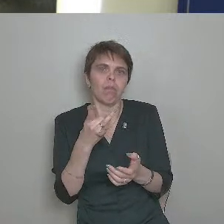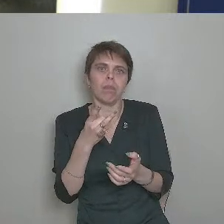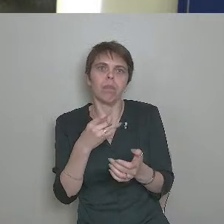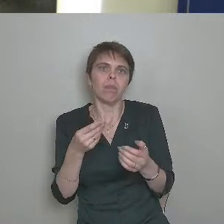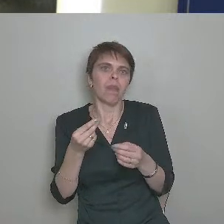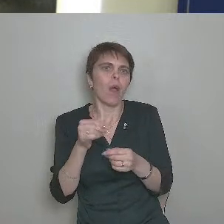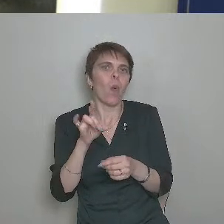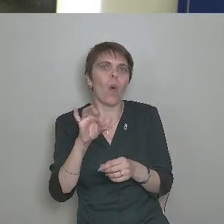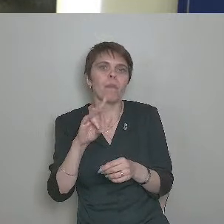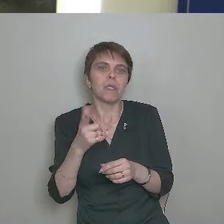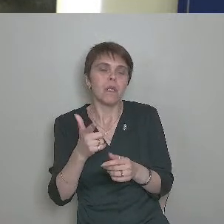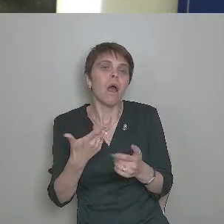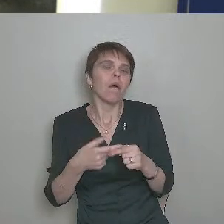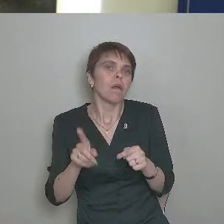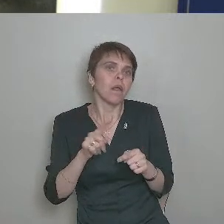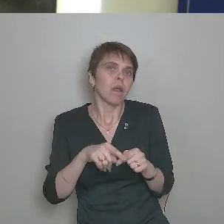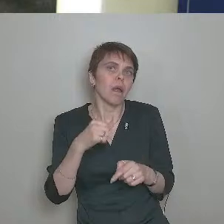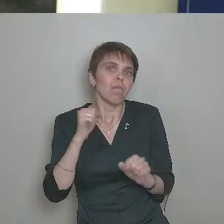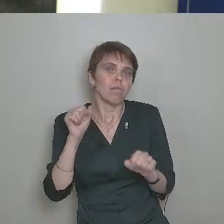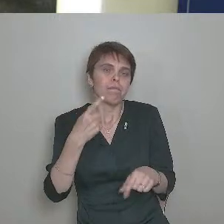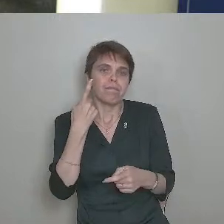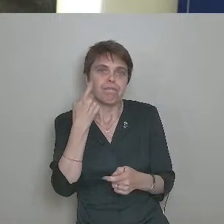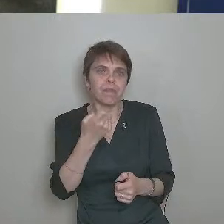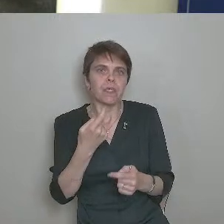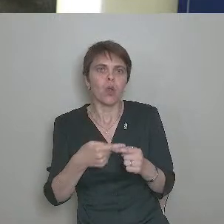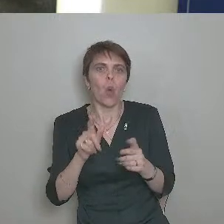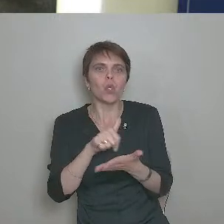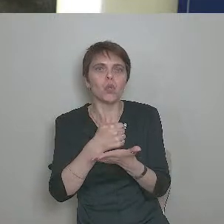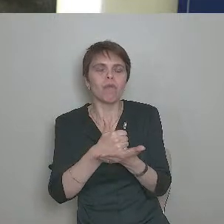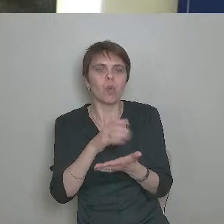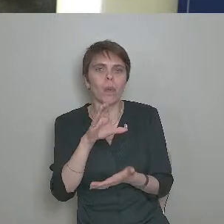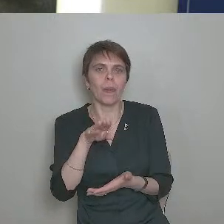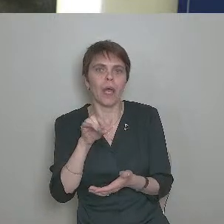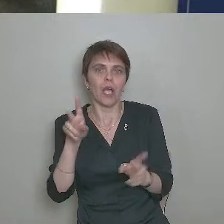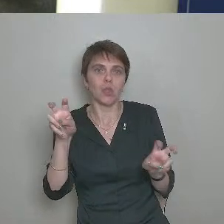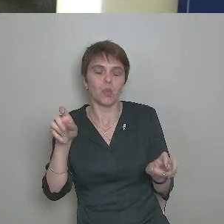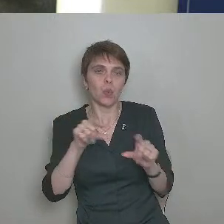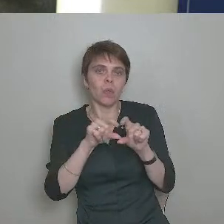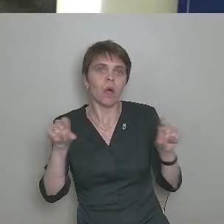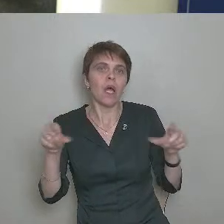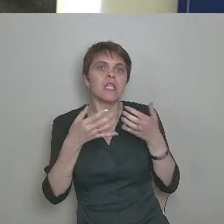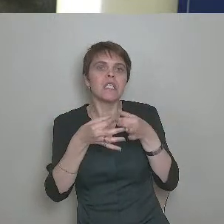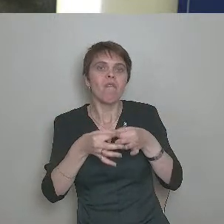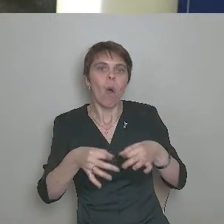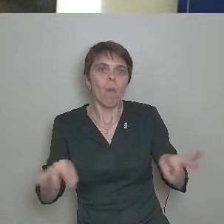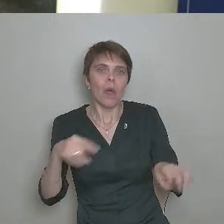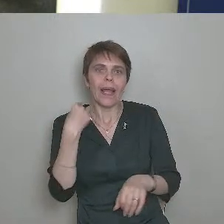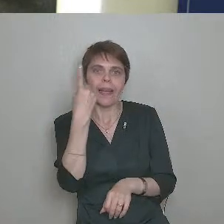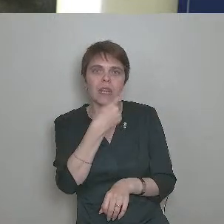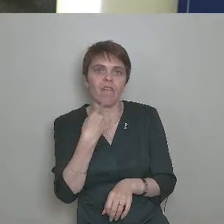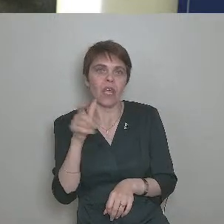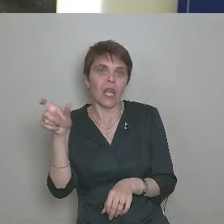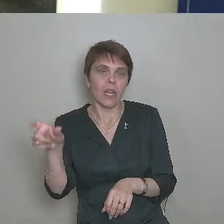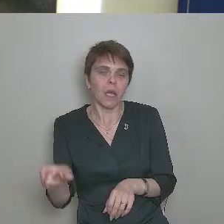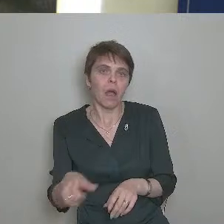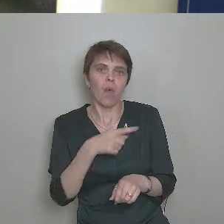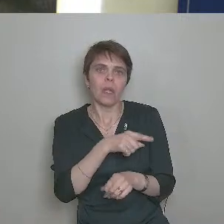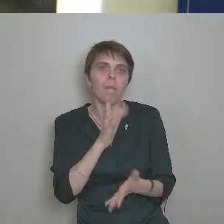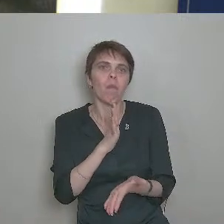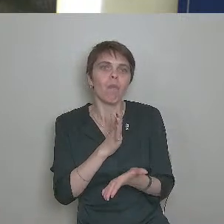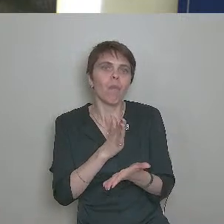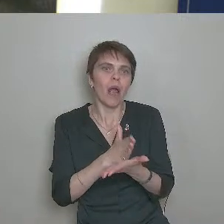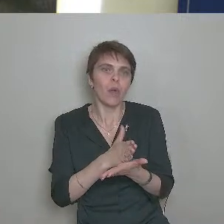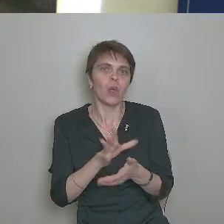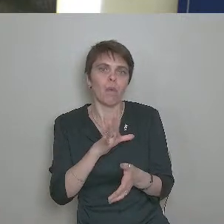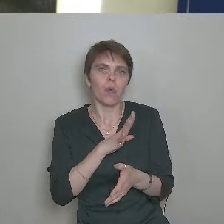the real estate tax. But my main thesis is the following: any limitations of the freedom of